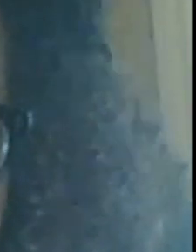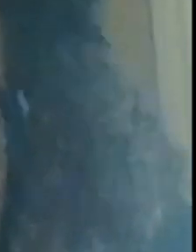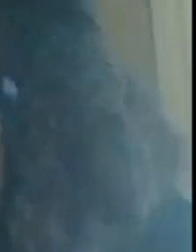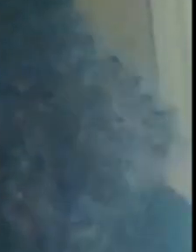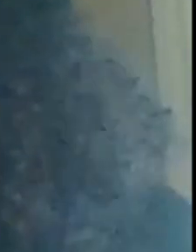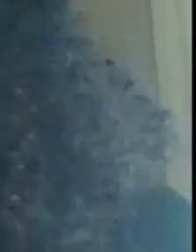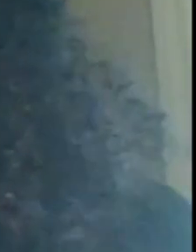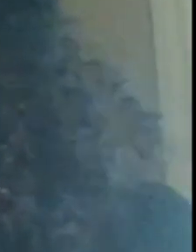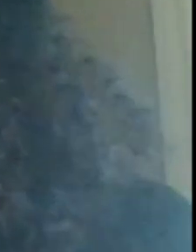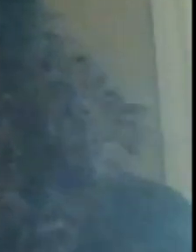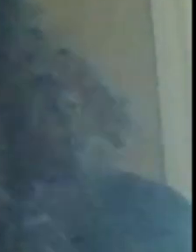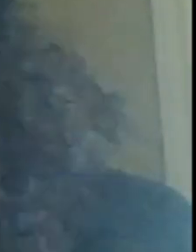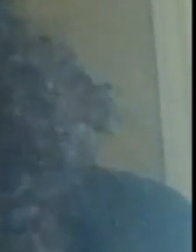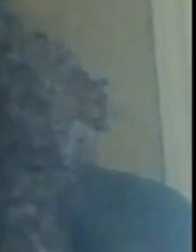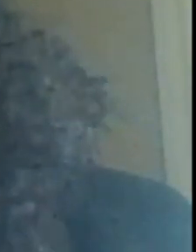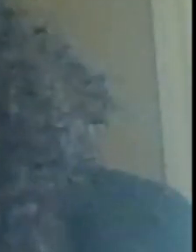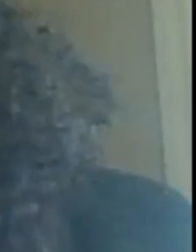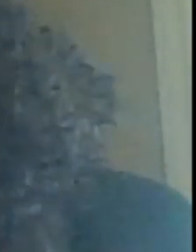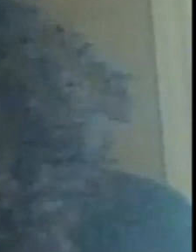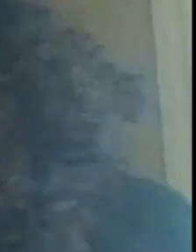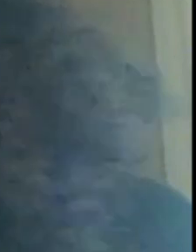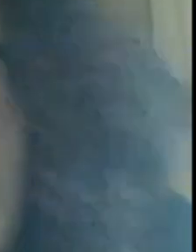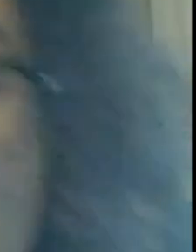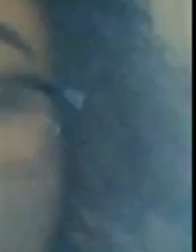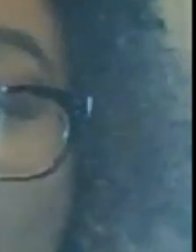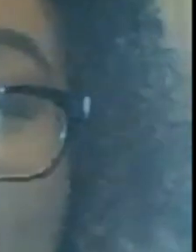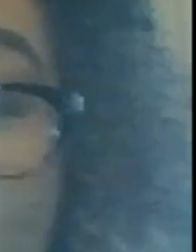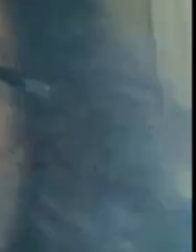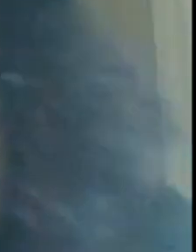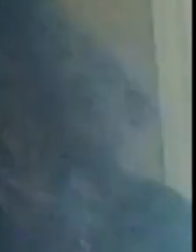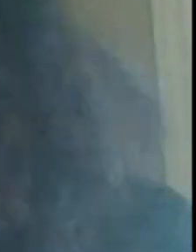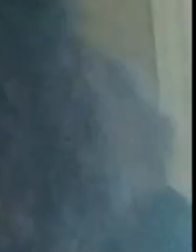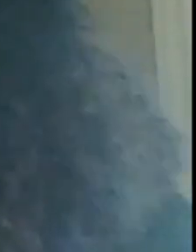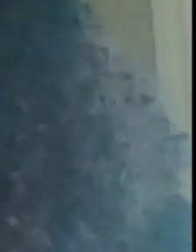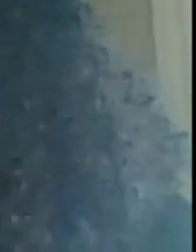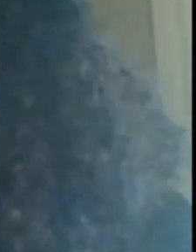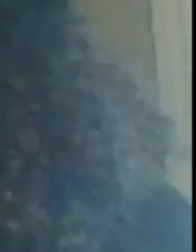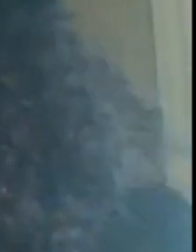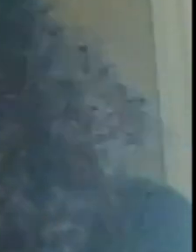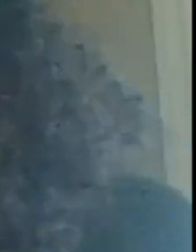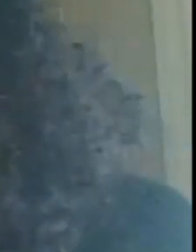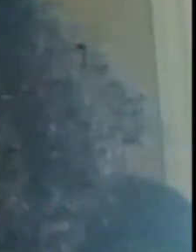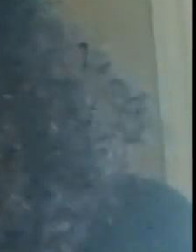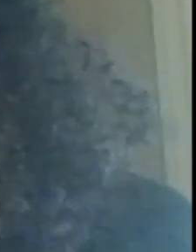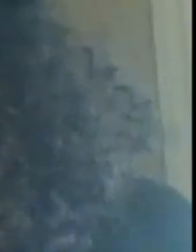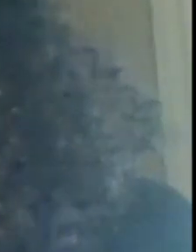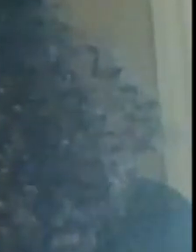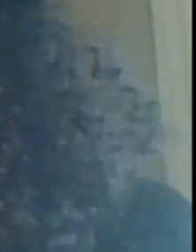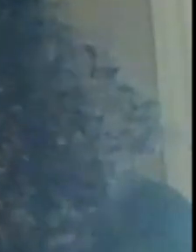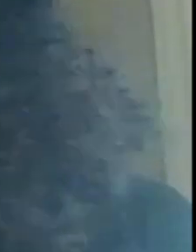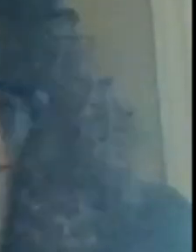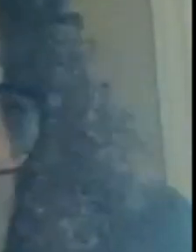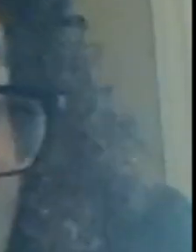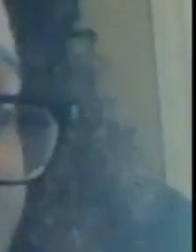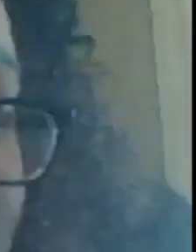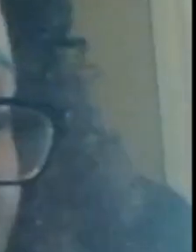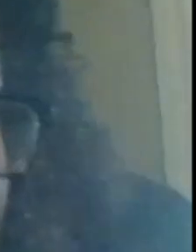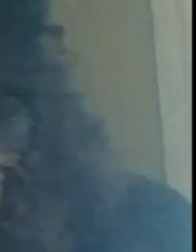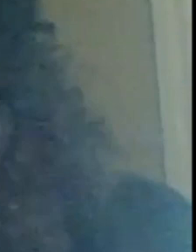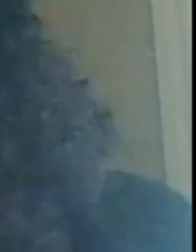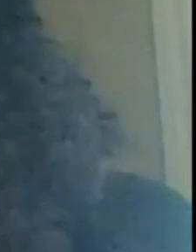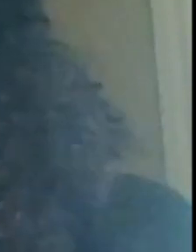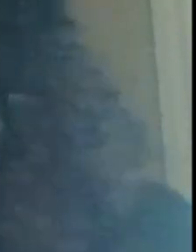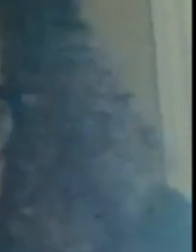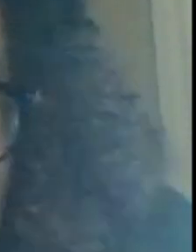attending our session today. I'm going to send you an email after the program or after the session, and I'm going to request your physical address so that I can send you a